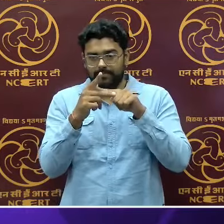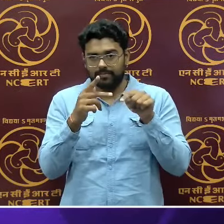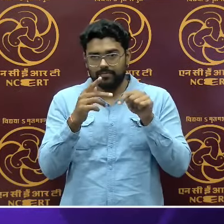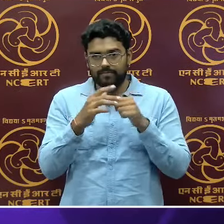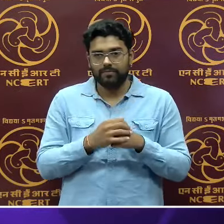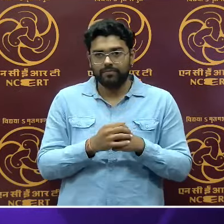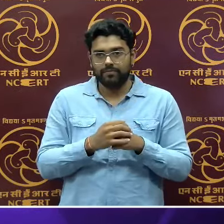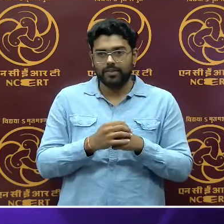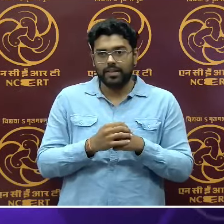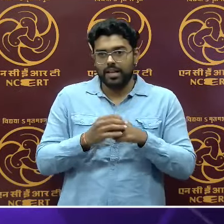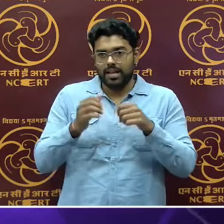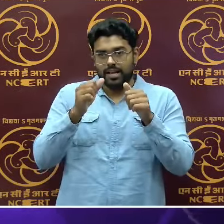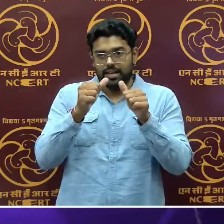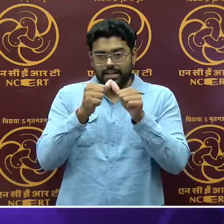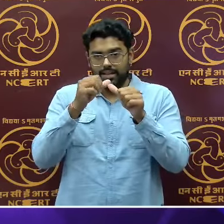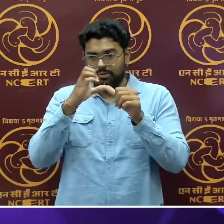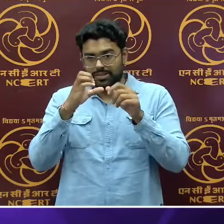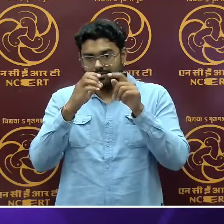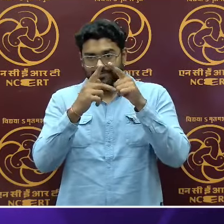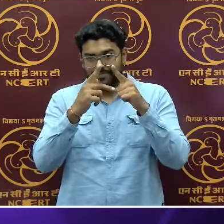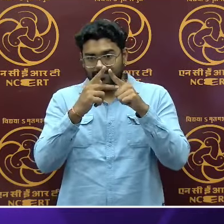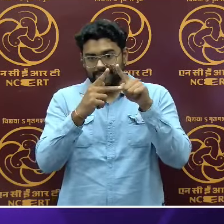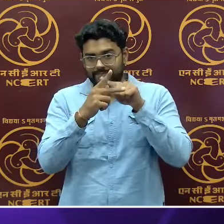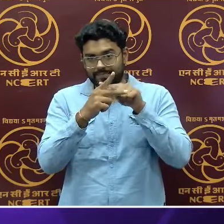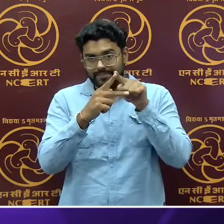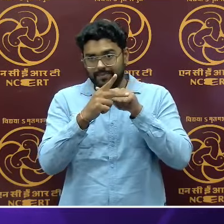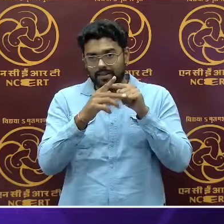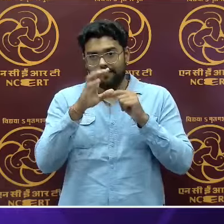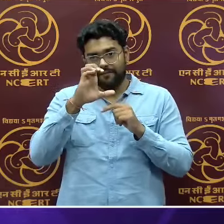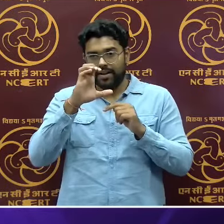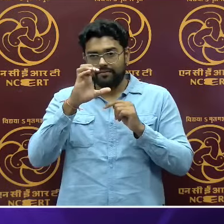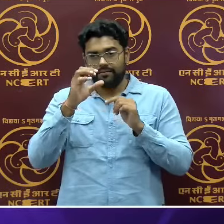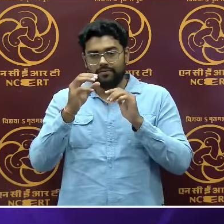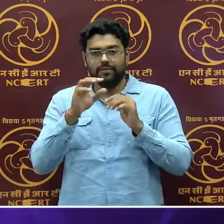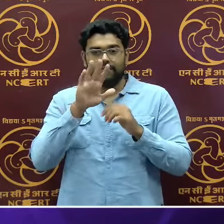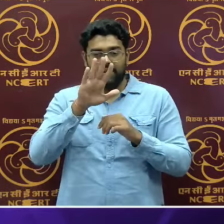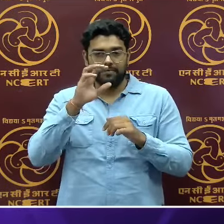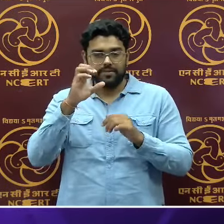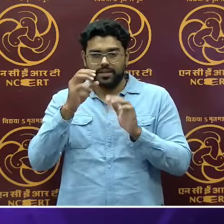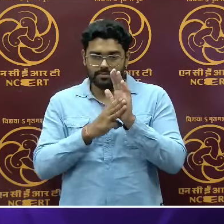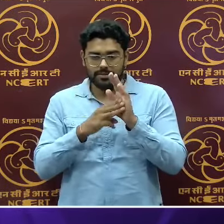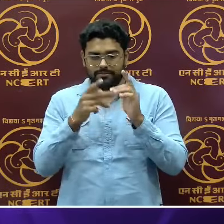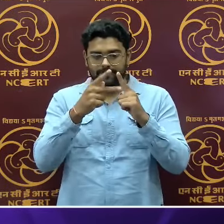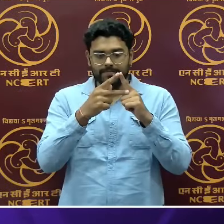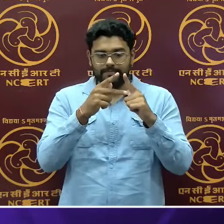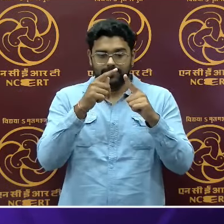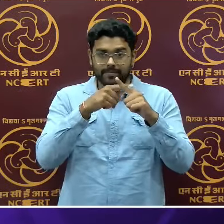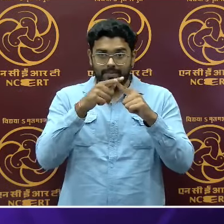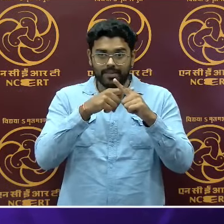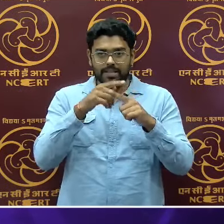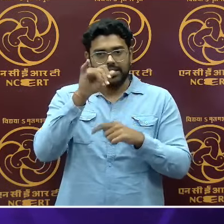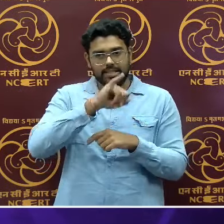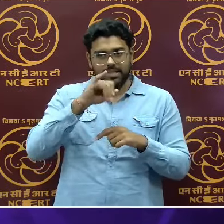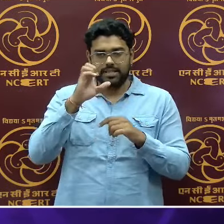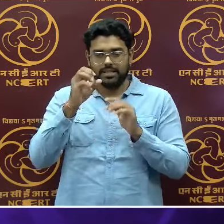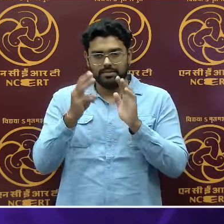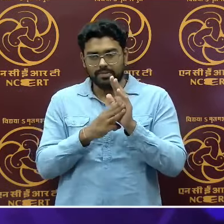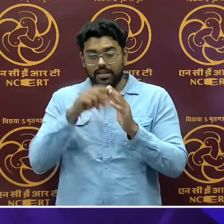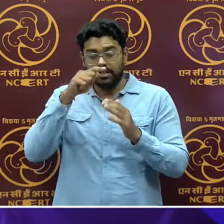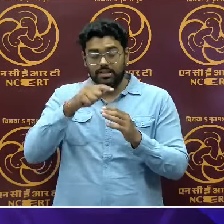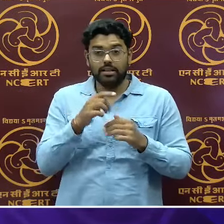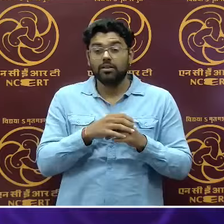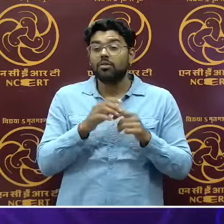as 5 centimeters and AB as 6 centimeters, right? Yes, ma'am. Now, another requirement